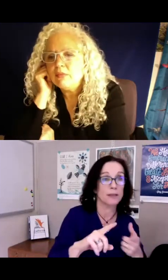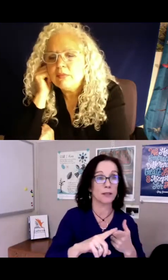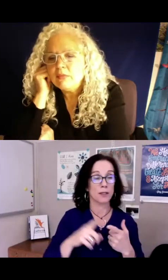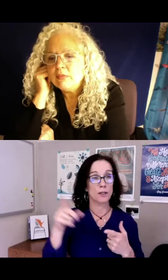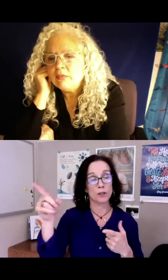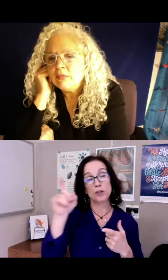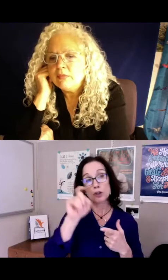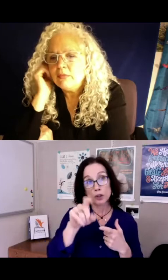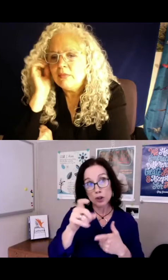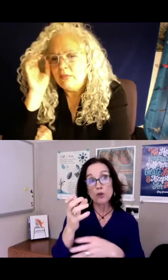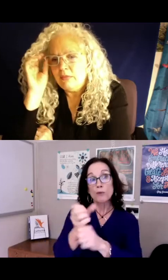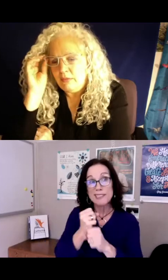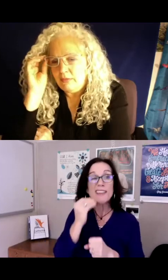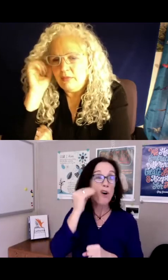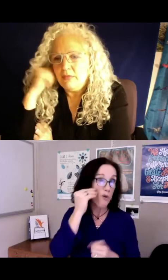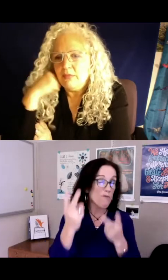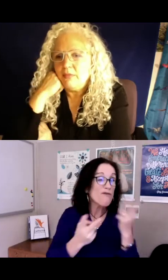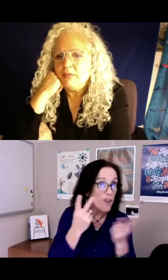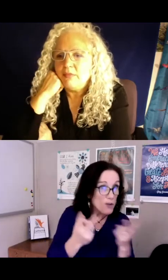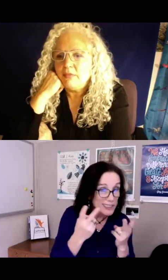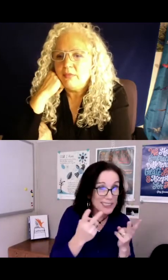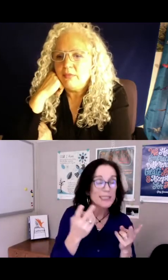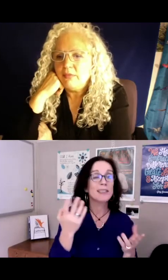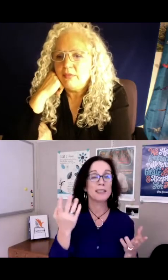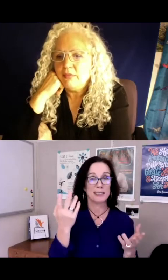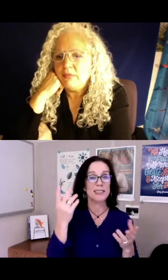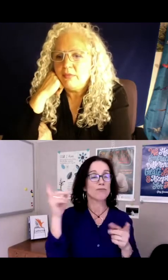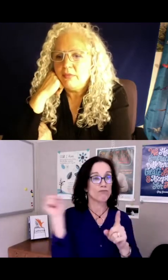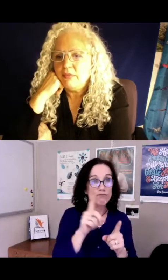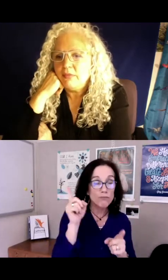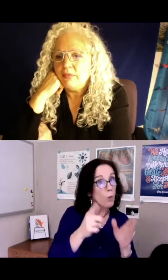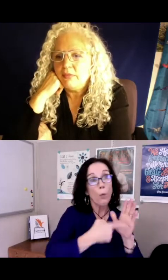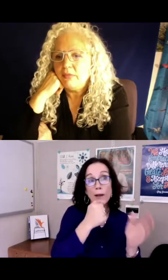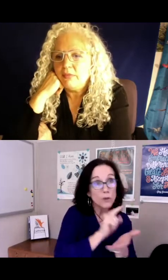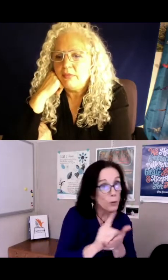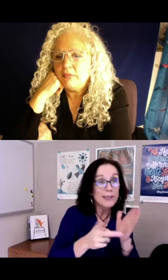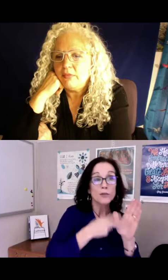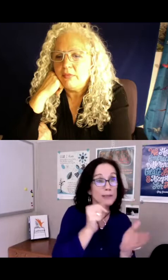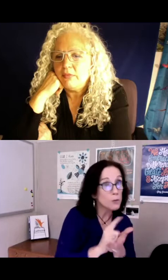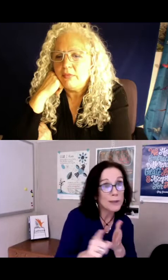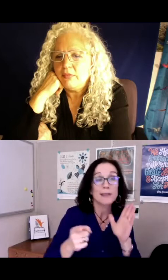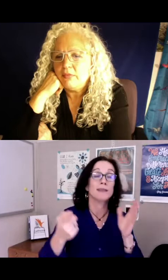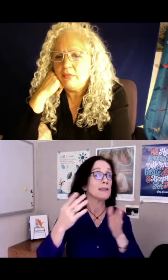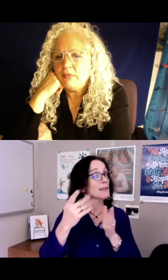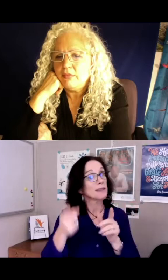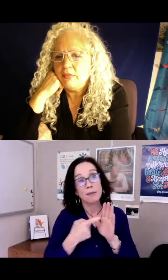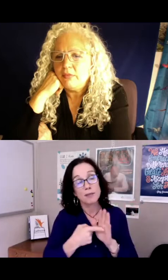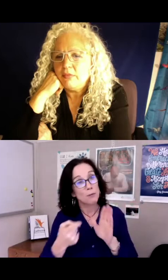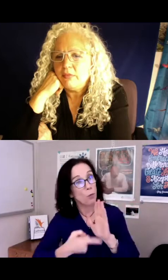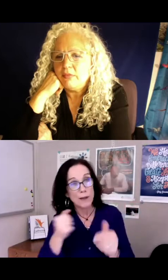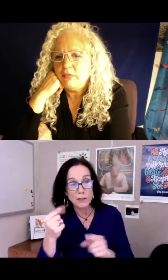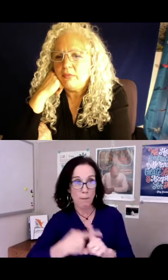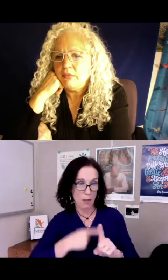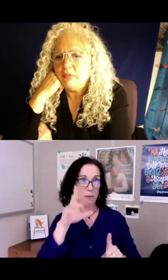gets access to language, and you should receive home visits, somebody coming out once a week, twice